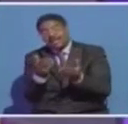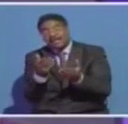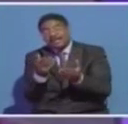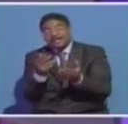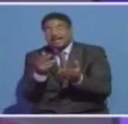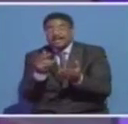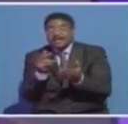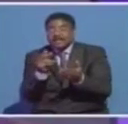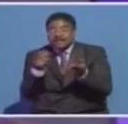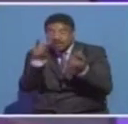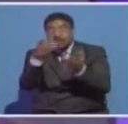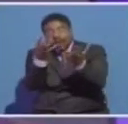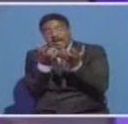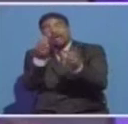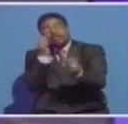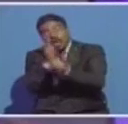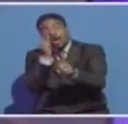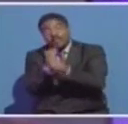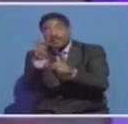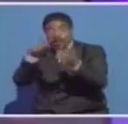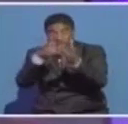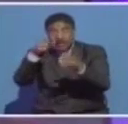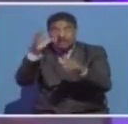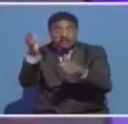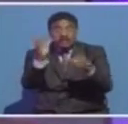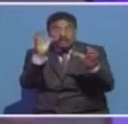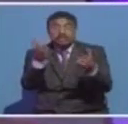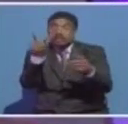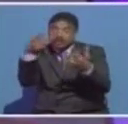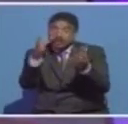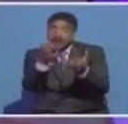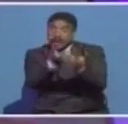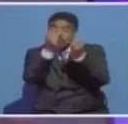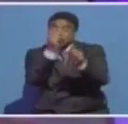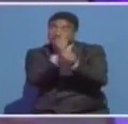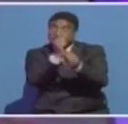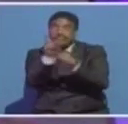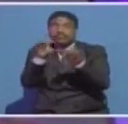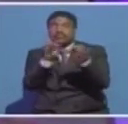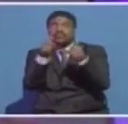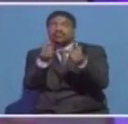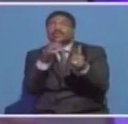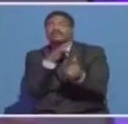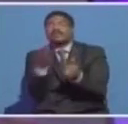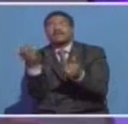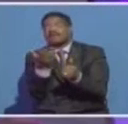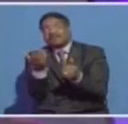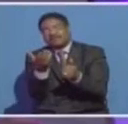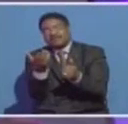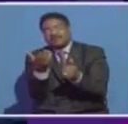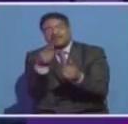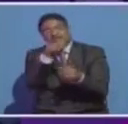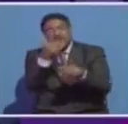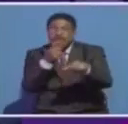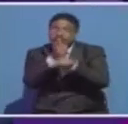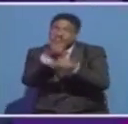and then once we get the jobs, we become complacent and we don't do the work to the best of our abilities. Does the blame